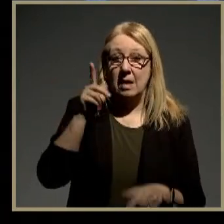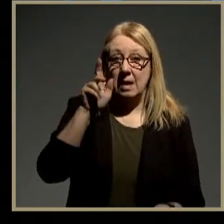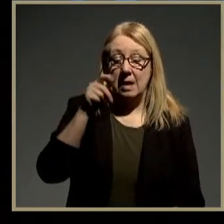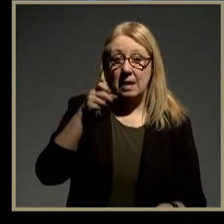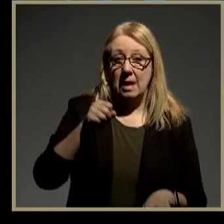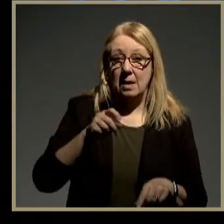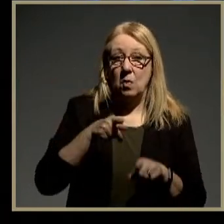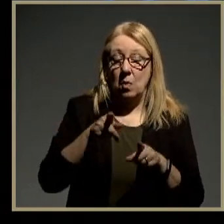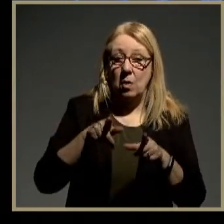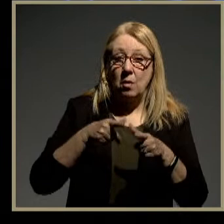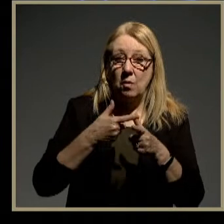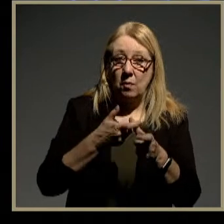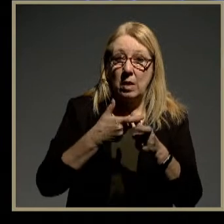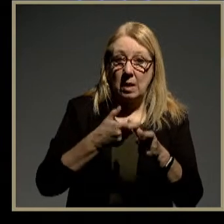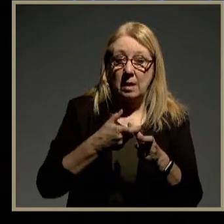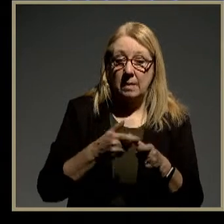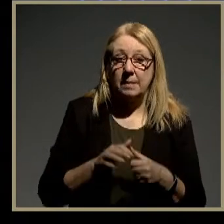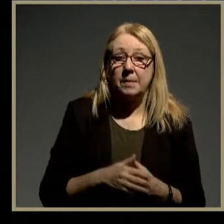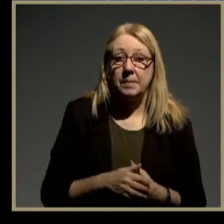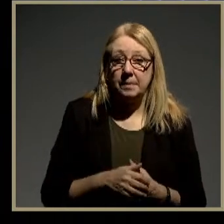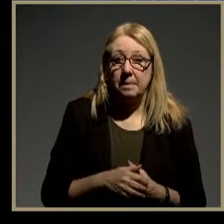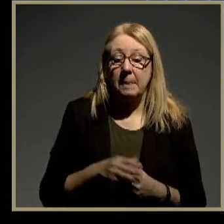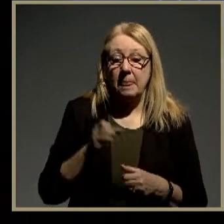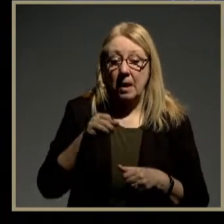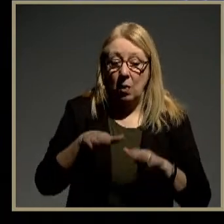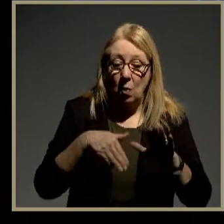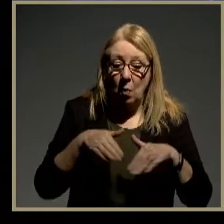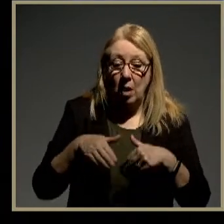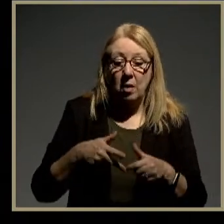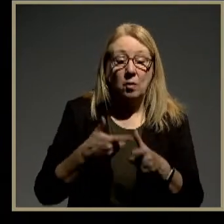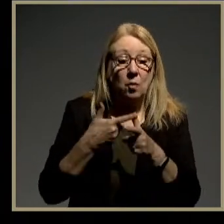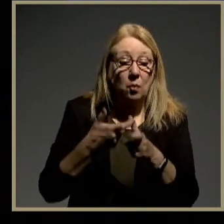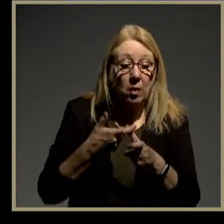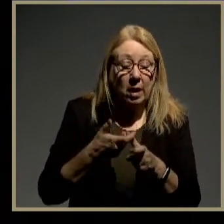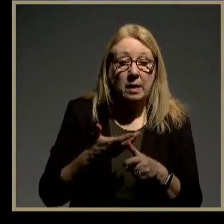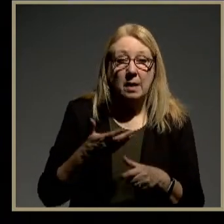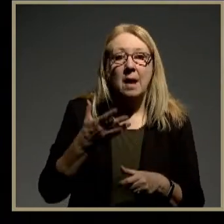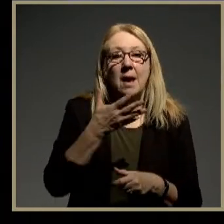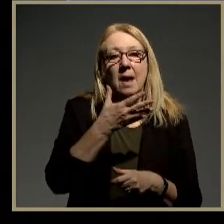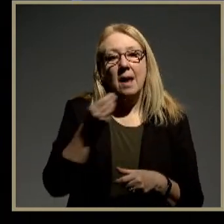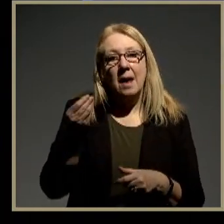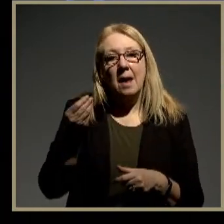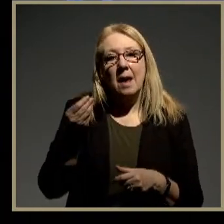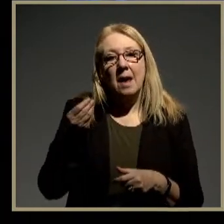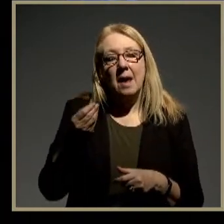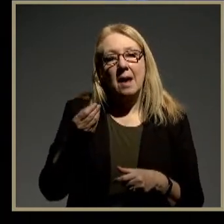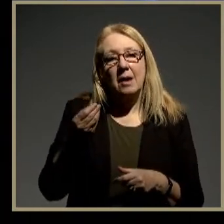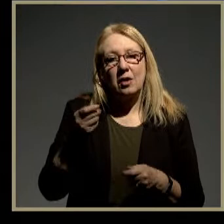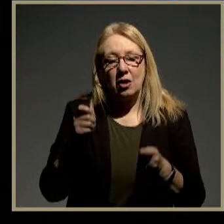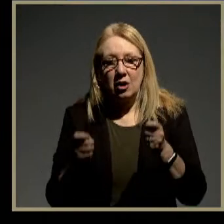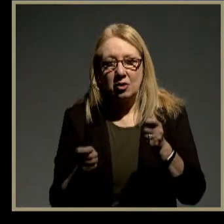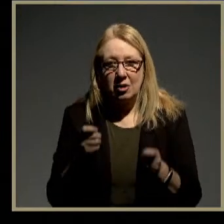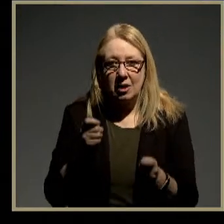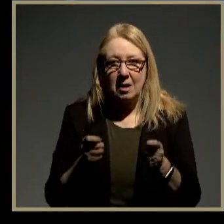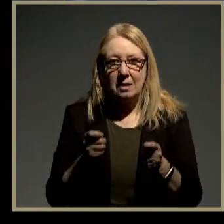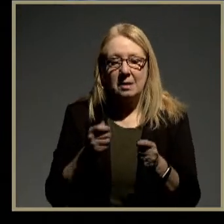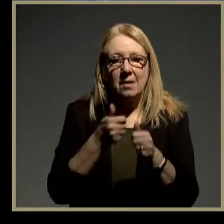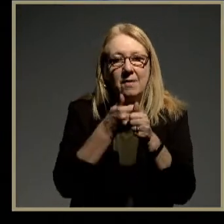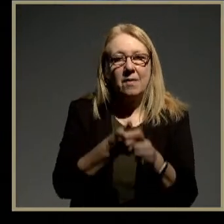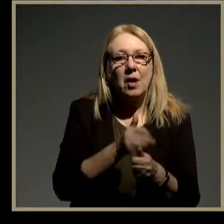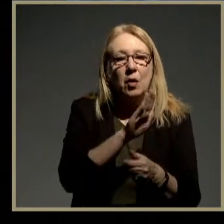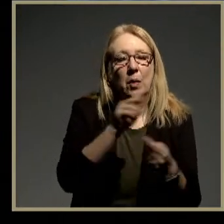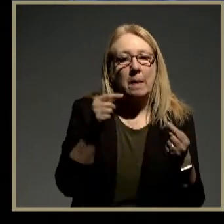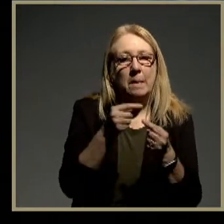away and allow her to walk, run, as well as adjust according to her pain